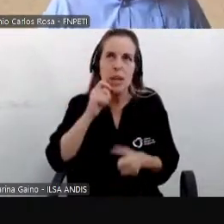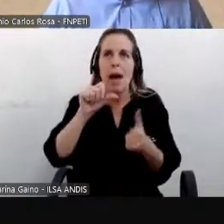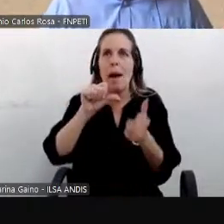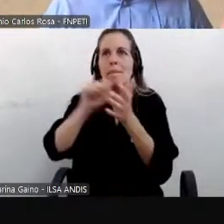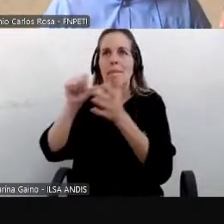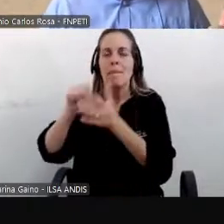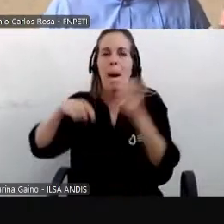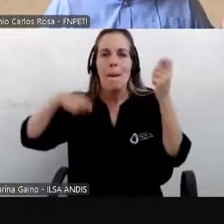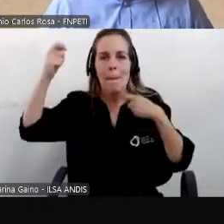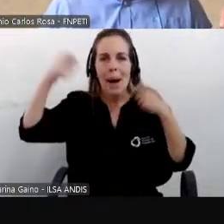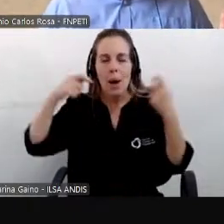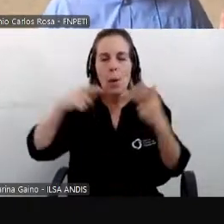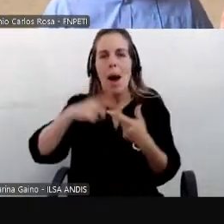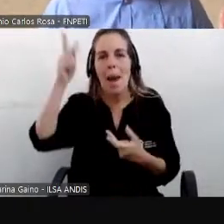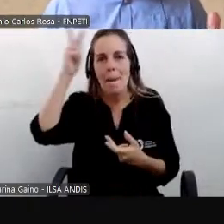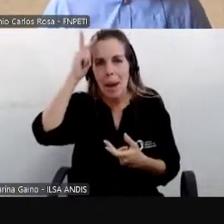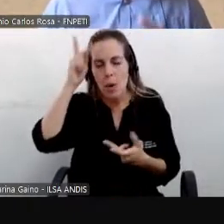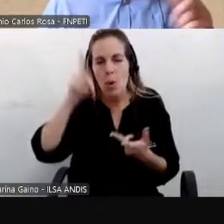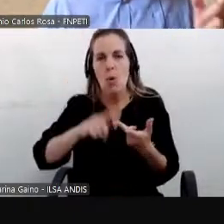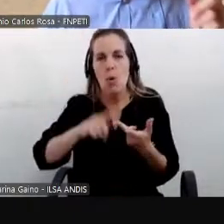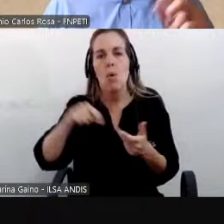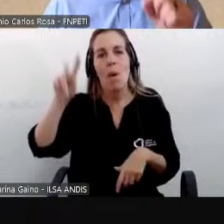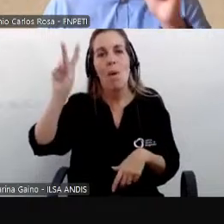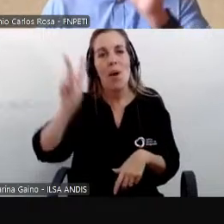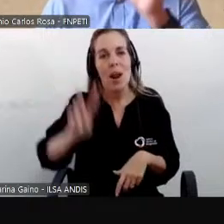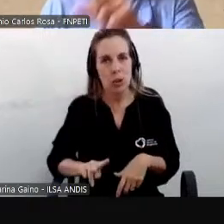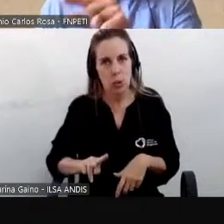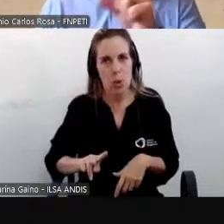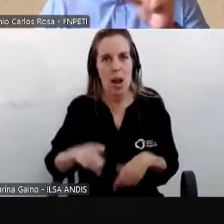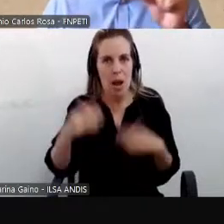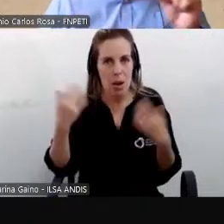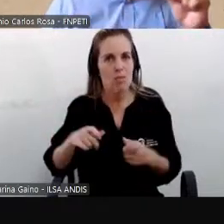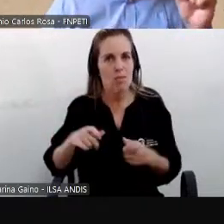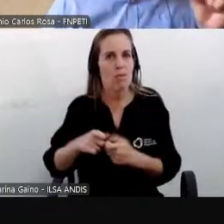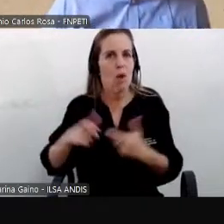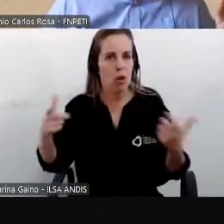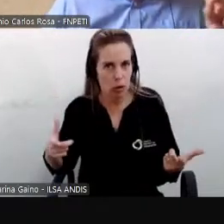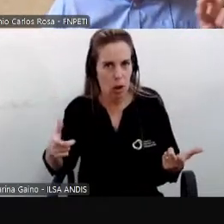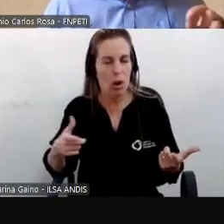South America, Bolivia, Paraguay, Peru, and now from Venezuela.